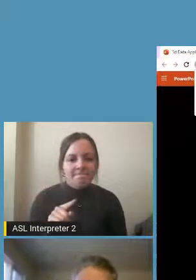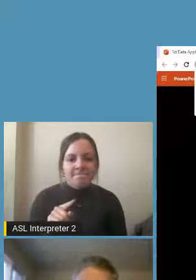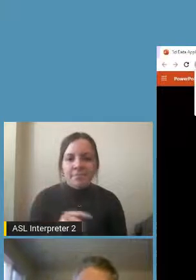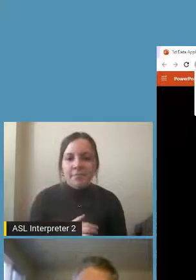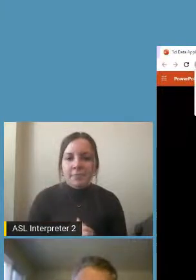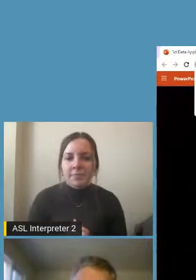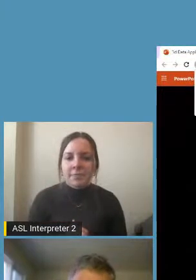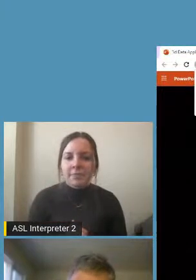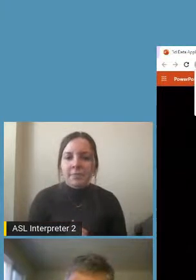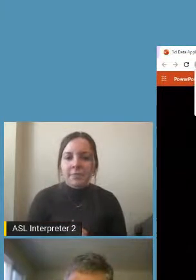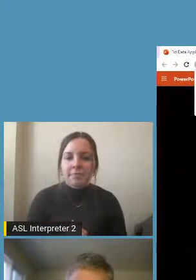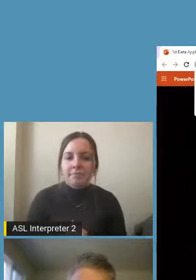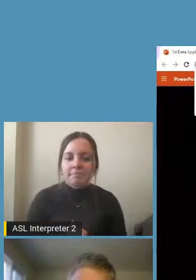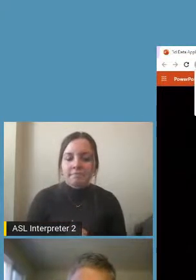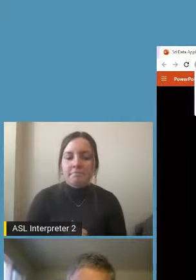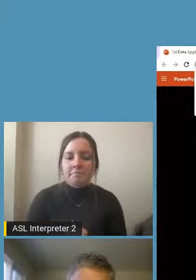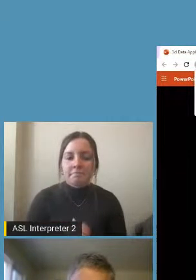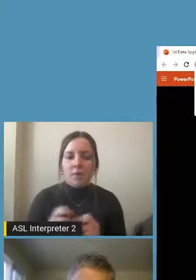All right.